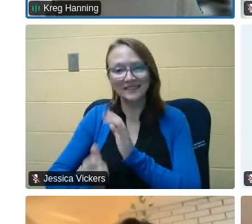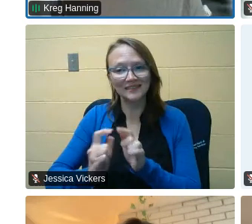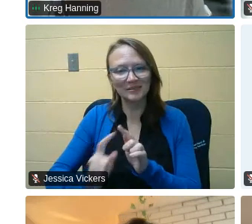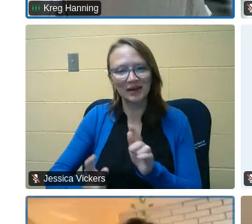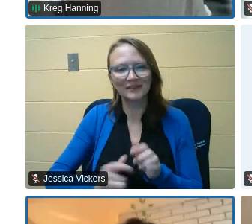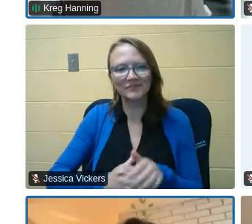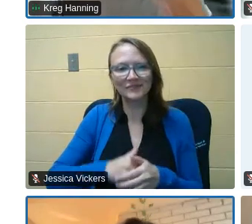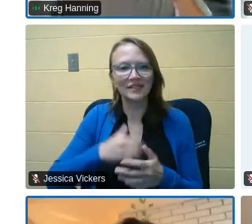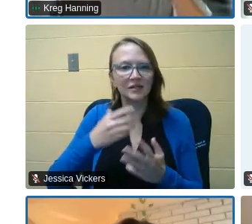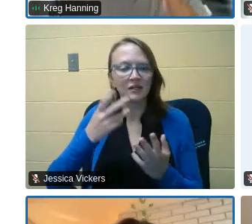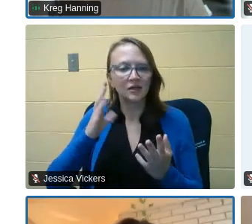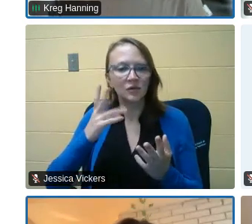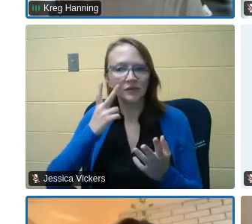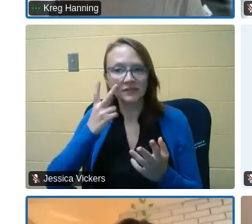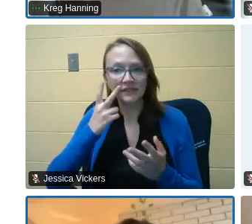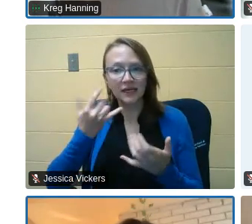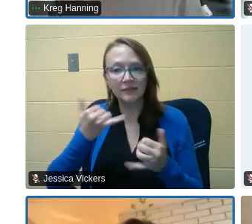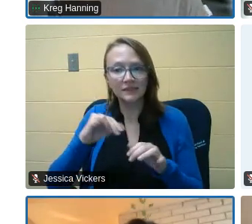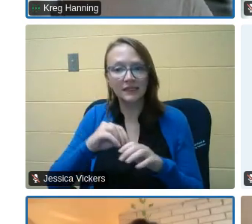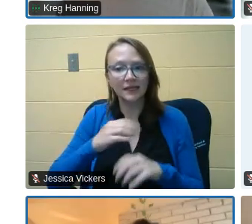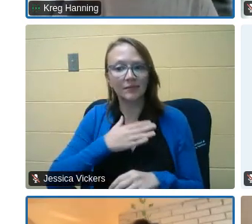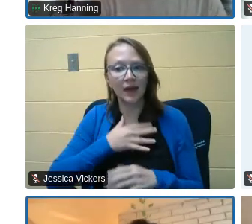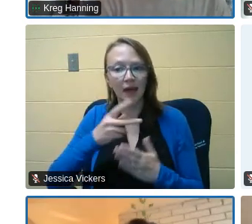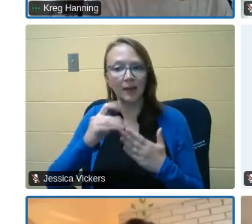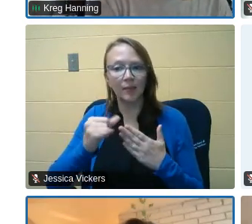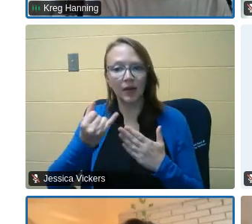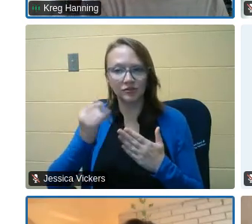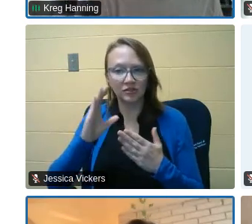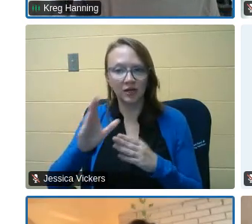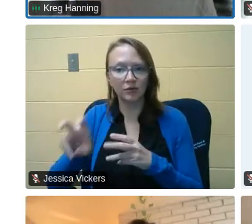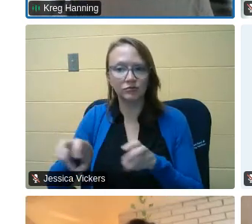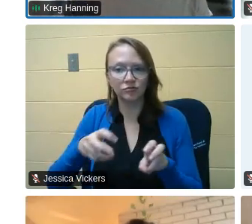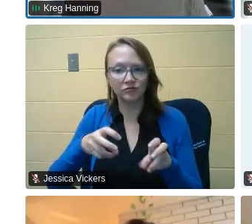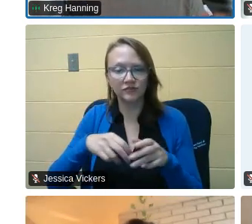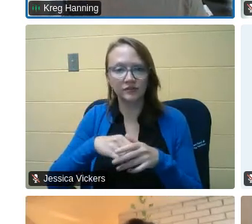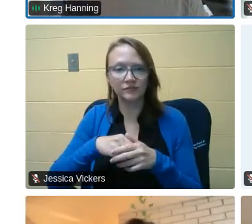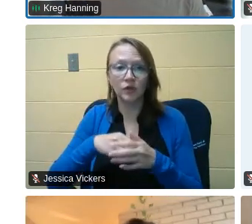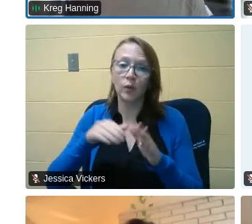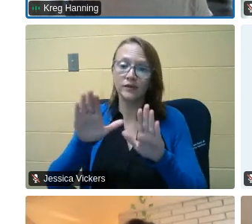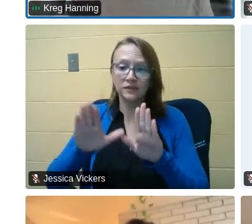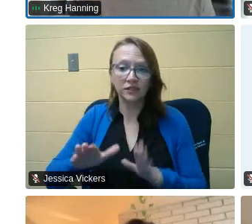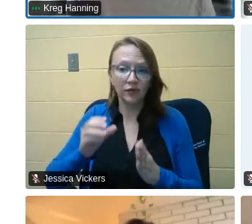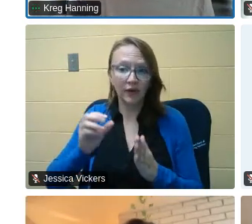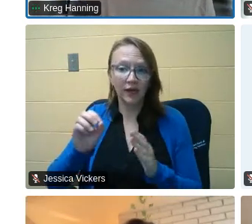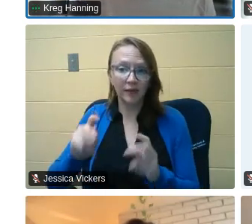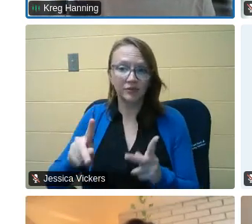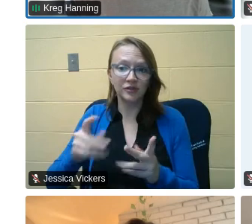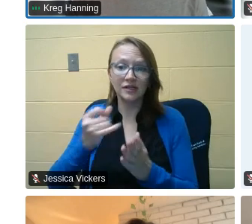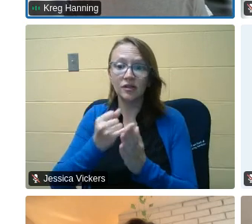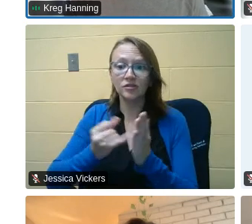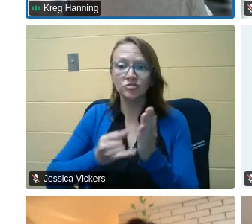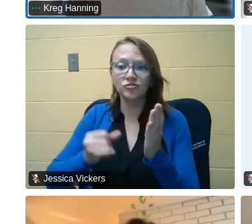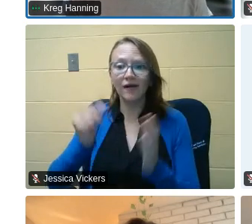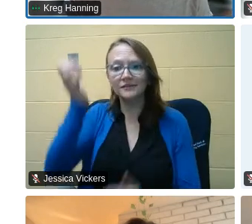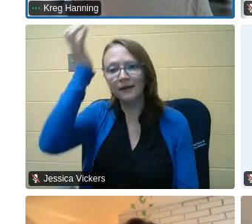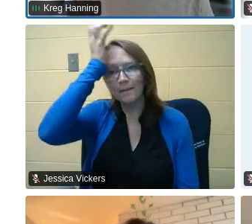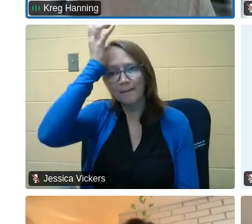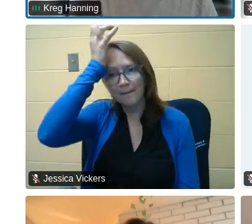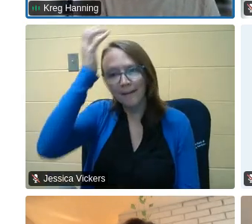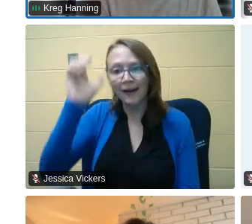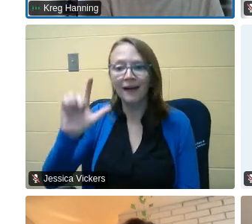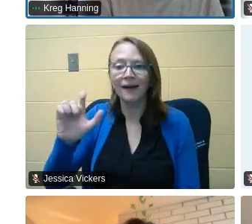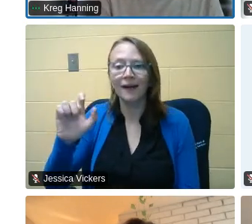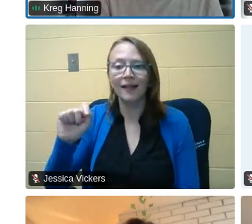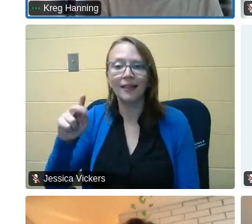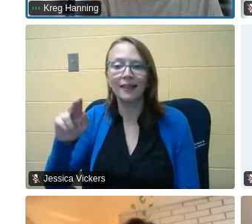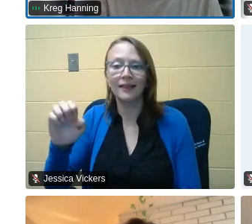so let's see. I'm still in my project here. And let's see. Okay, well, this is a great opportunity. Let's draw some lettuce together, because that's a nice, easy thing to